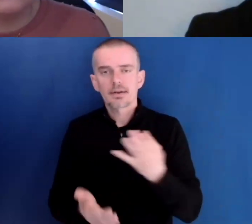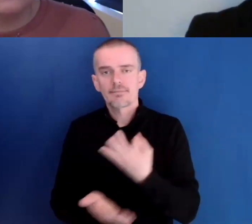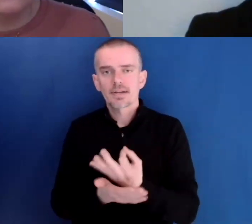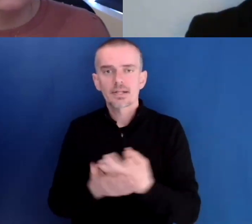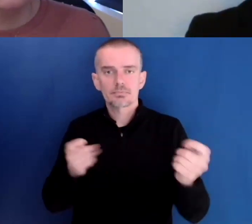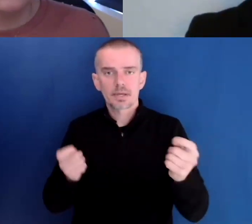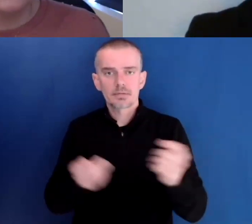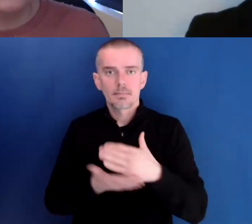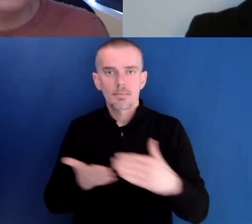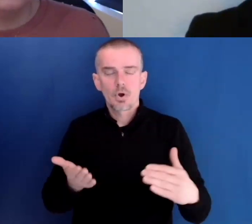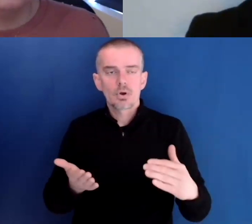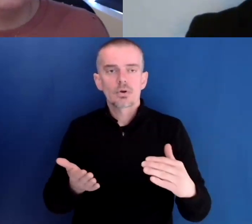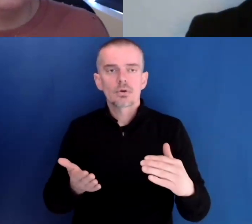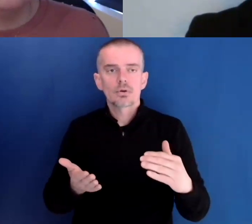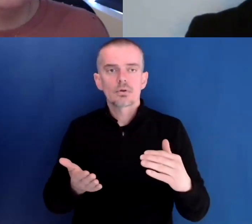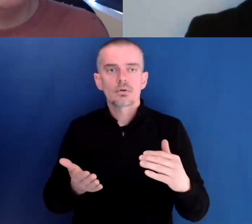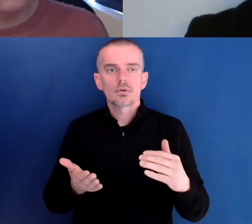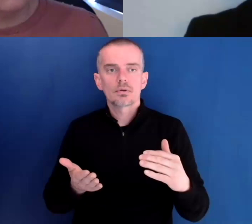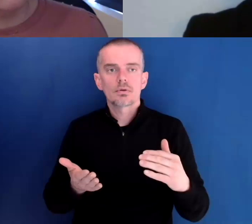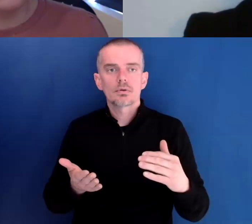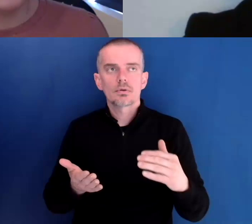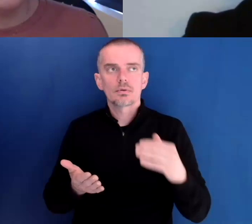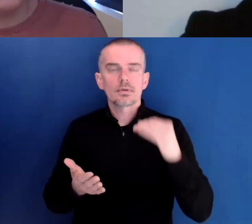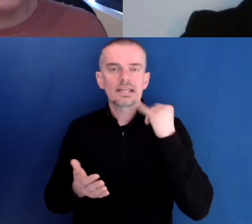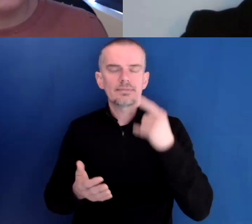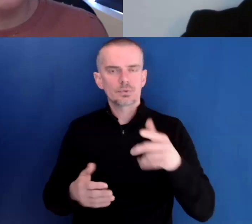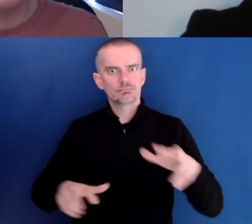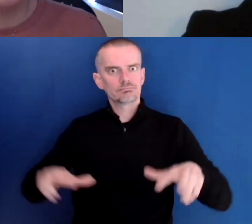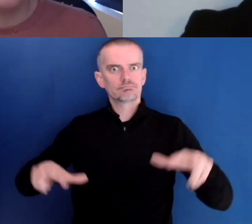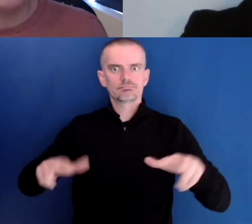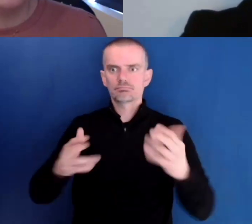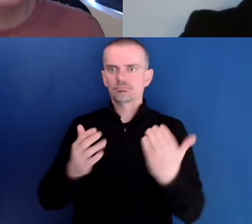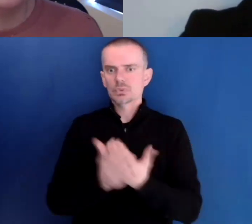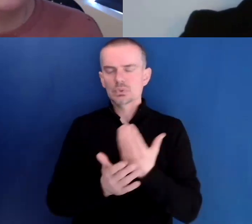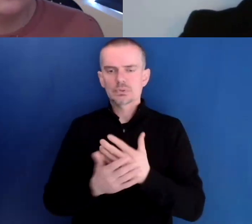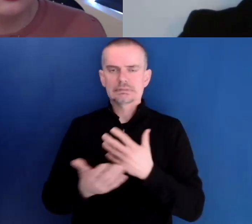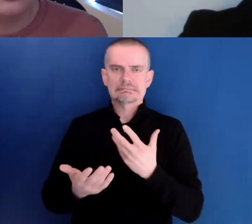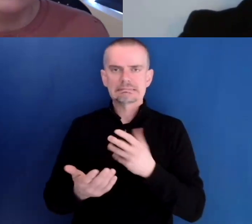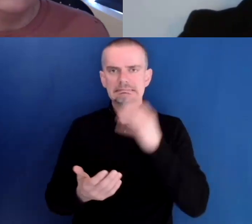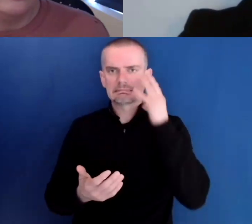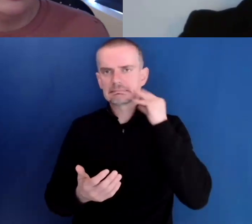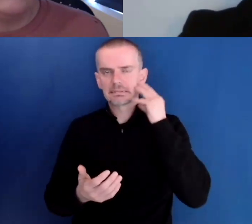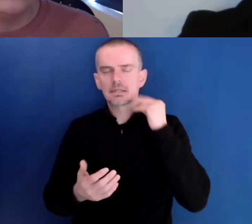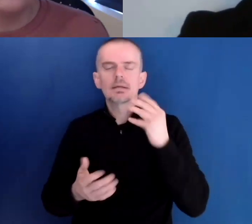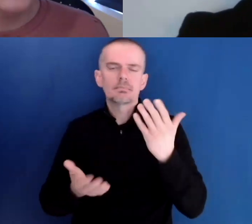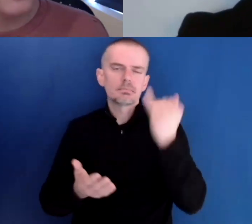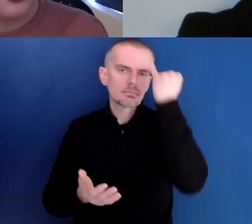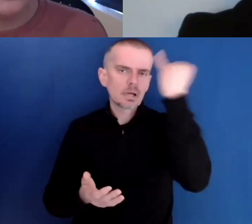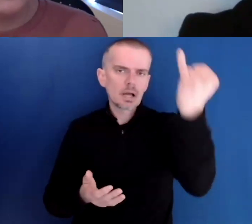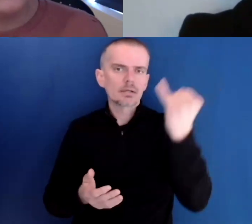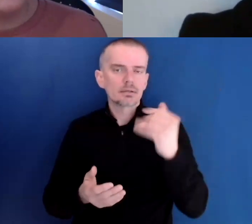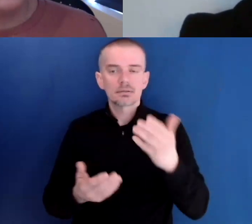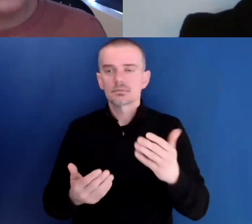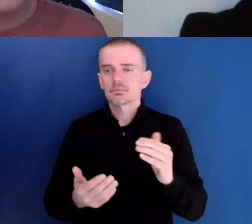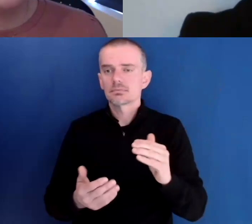piece is something that is new to you or challenging, it may be worthwhile to consider, reaching